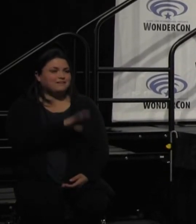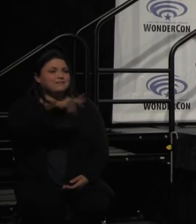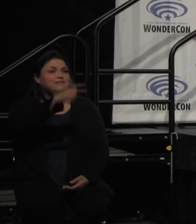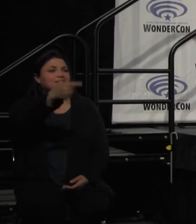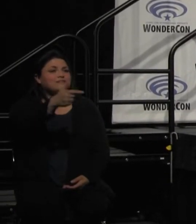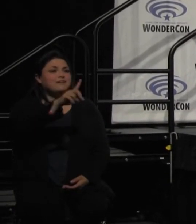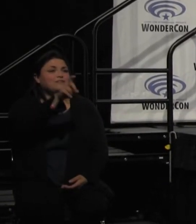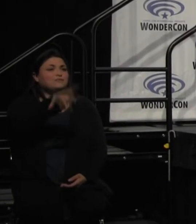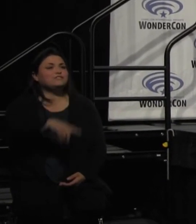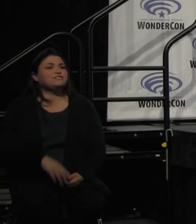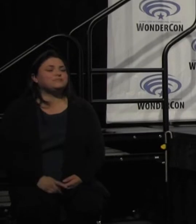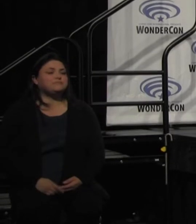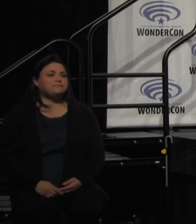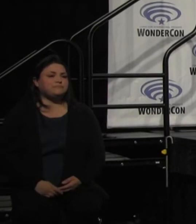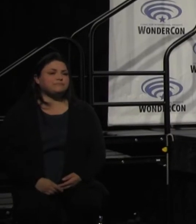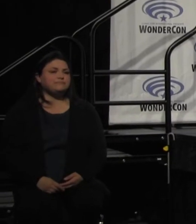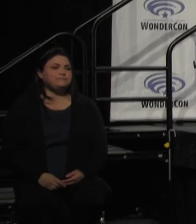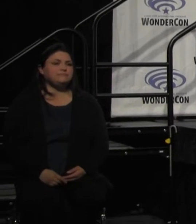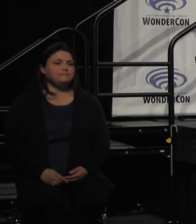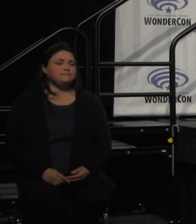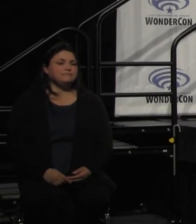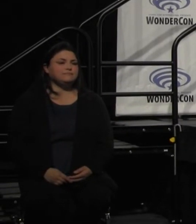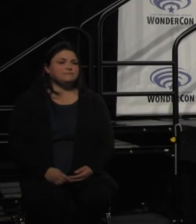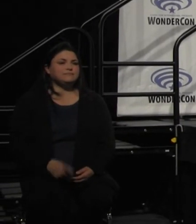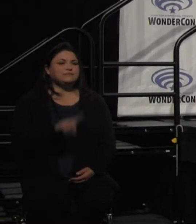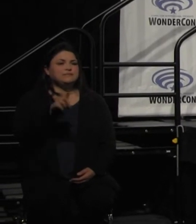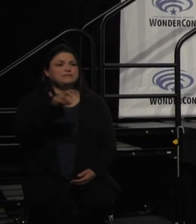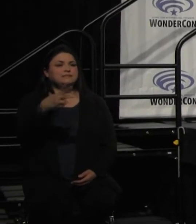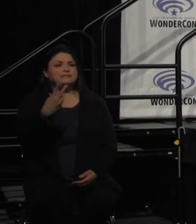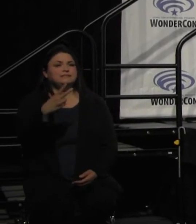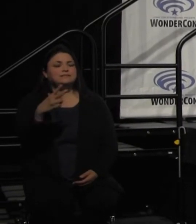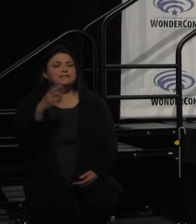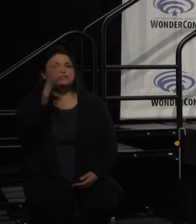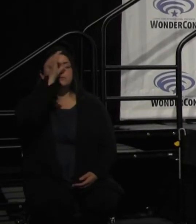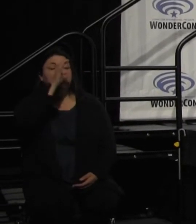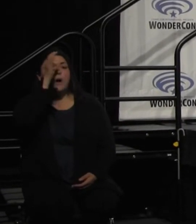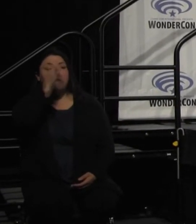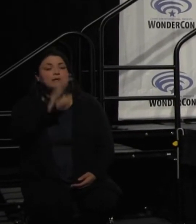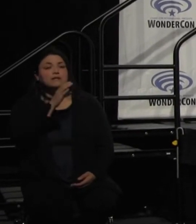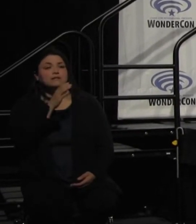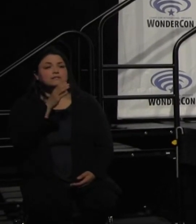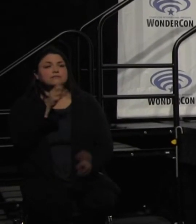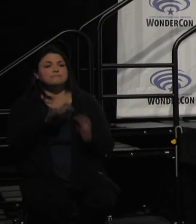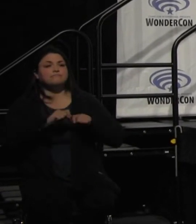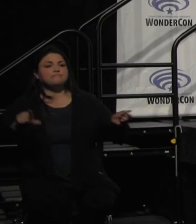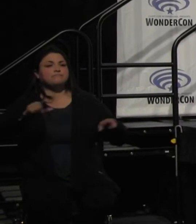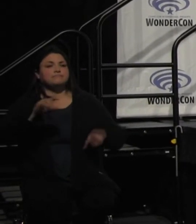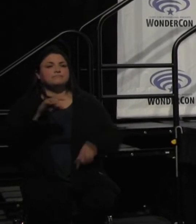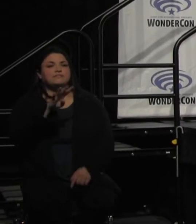Next question here at WonderCon, Z2 Comics, Cheech Chong Chronicles, out 420. Hello.